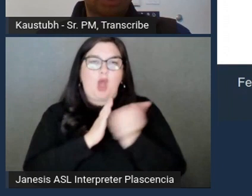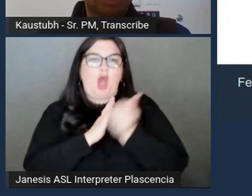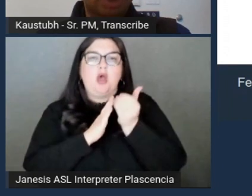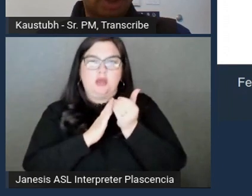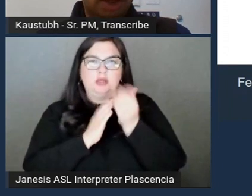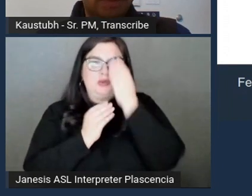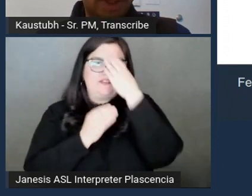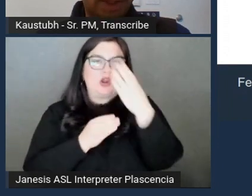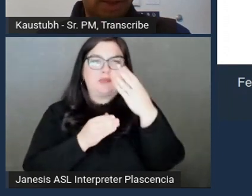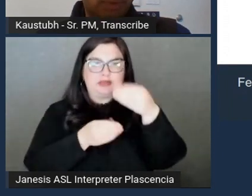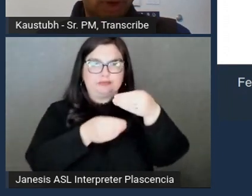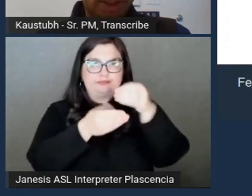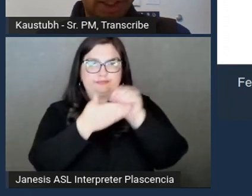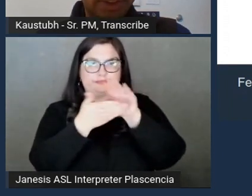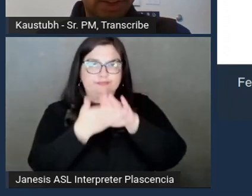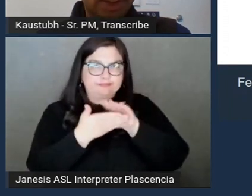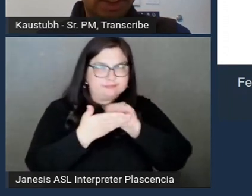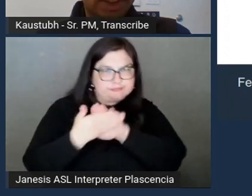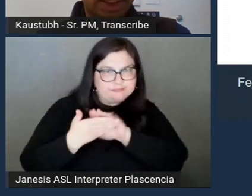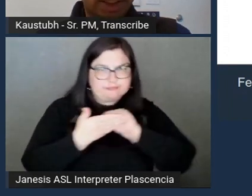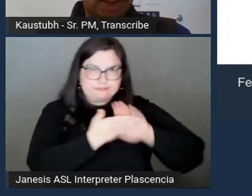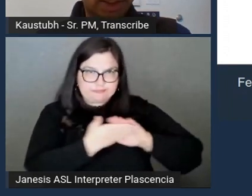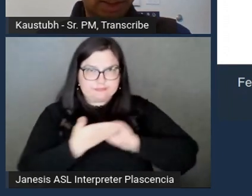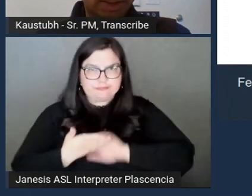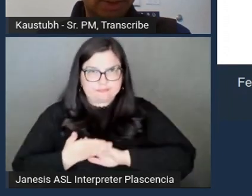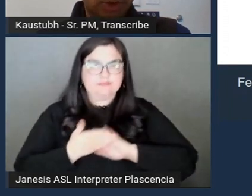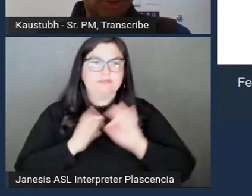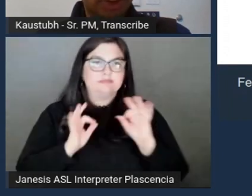here, where what it has done is it